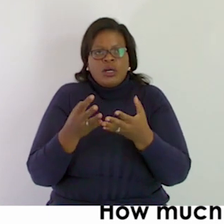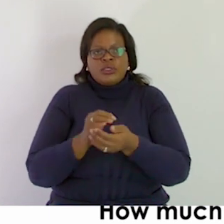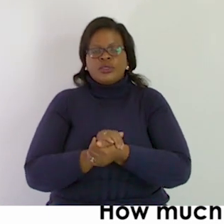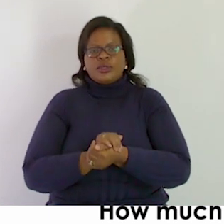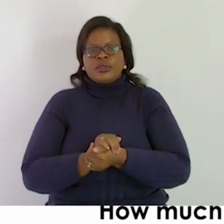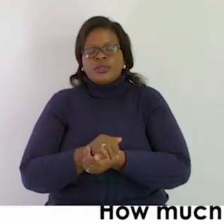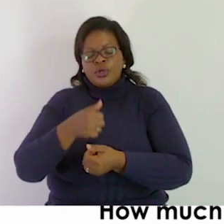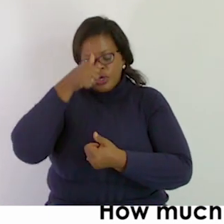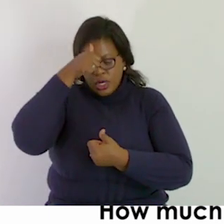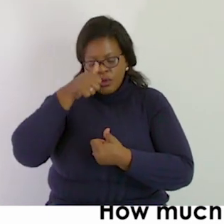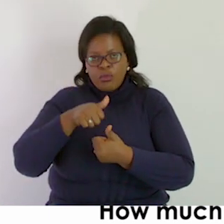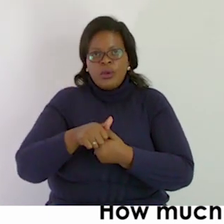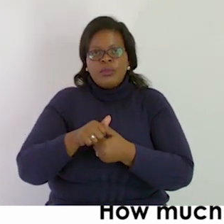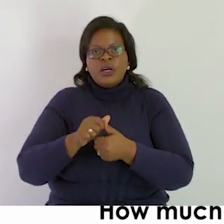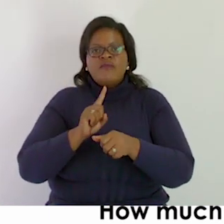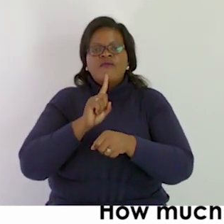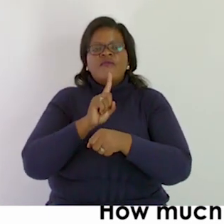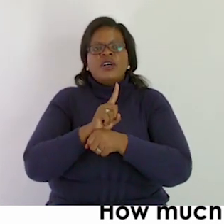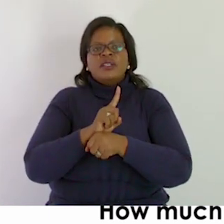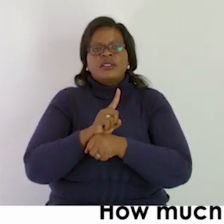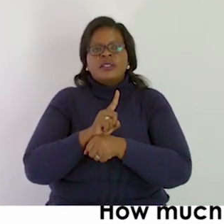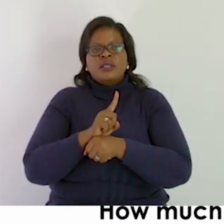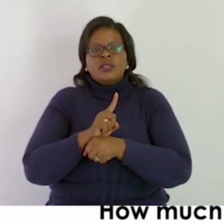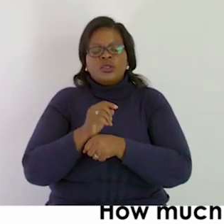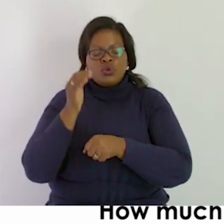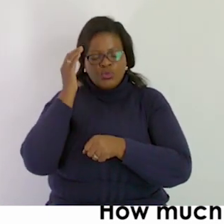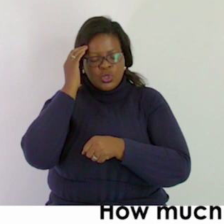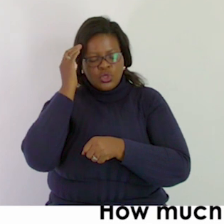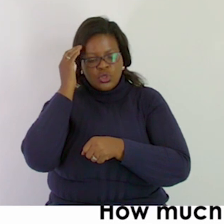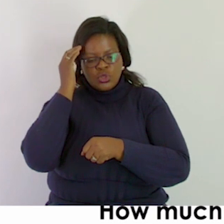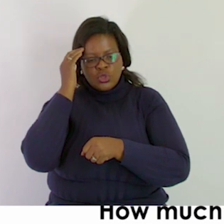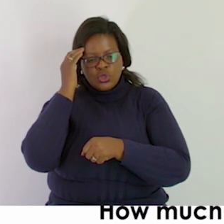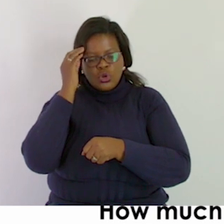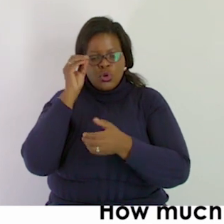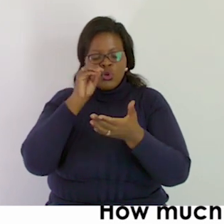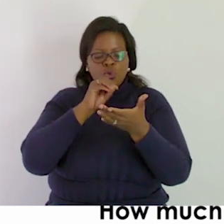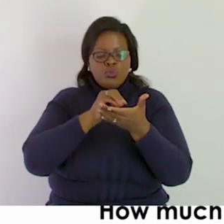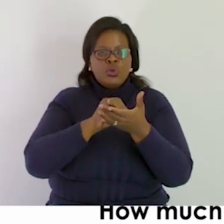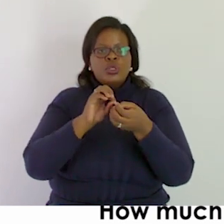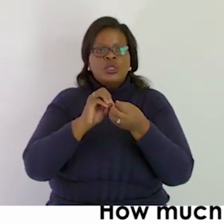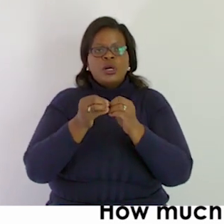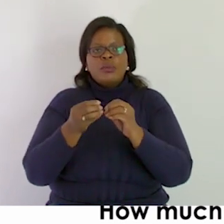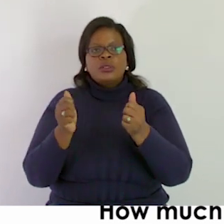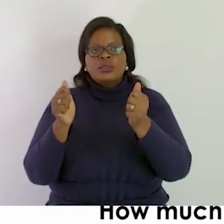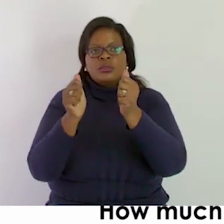you first need to make sure that you bring the numbers together.